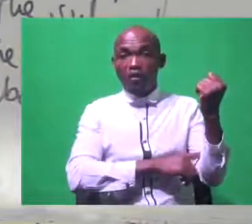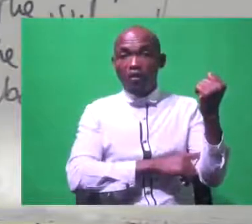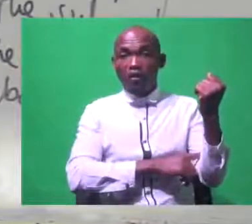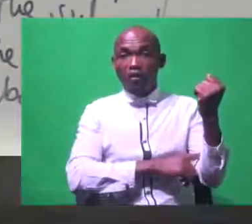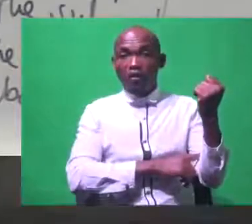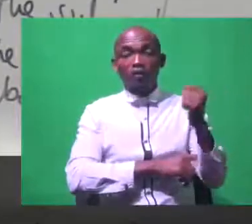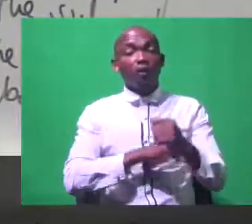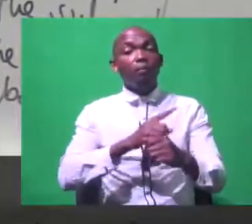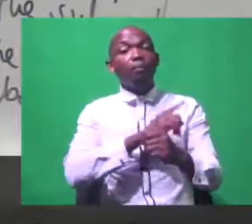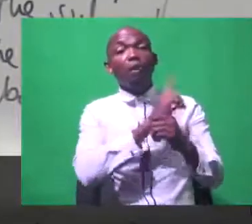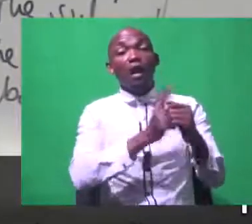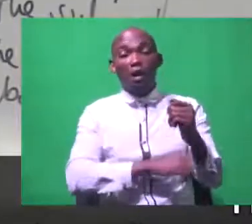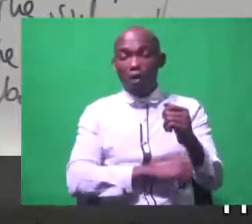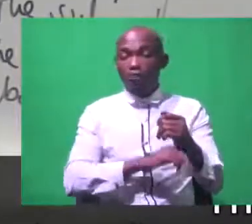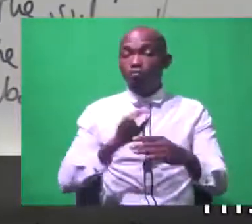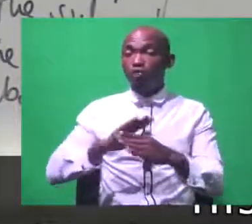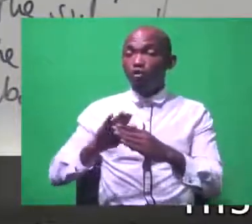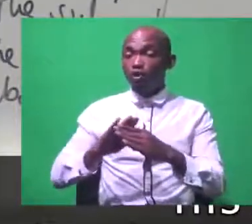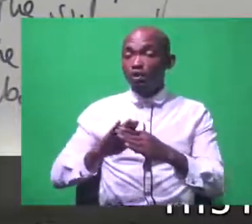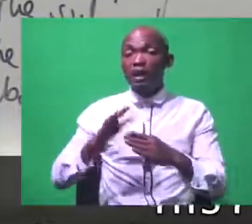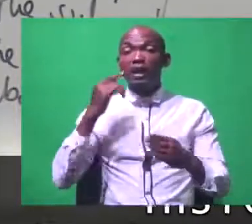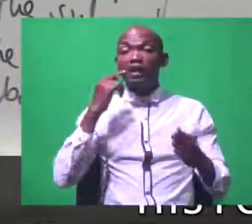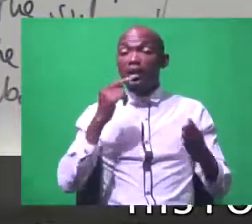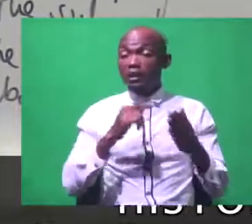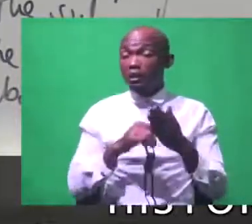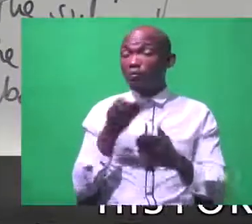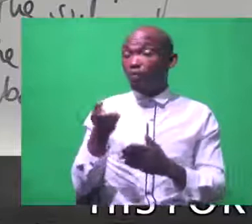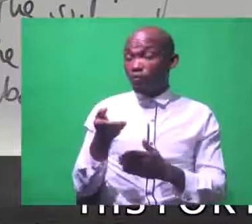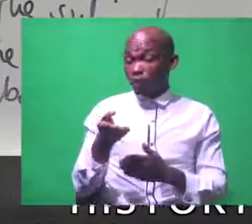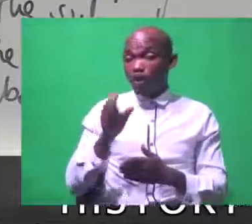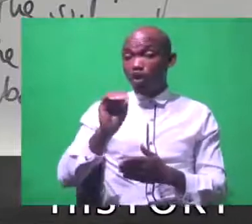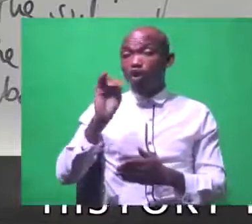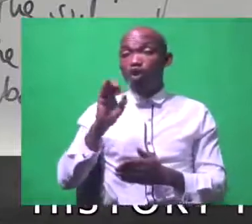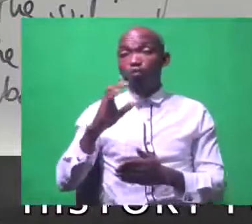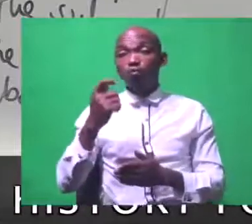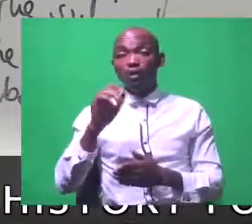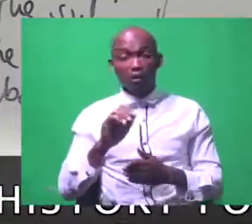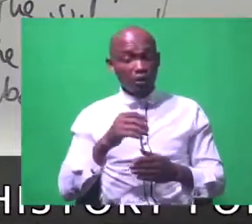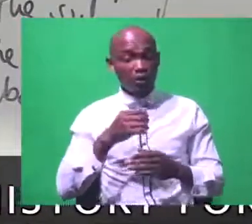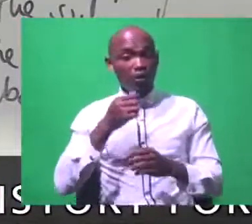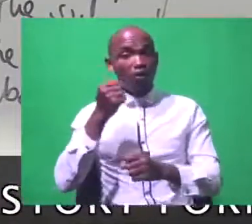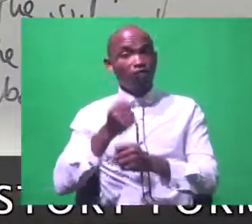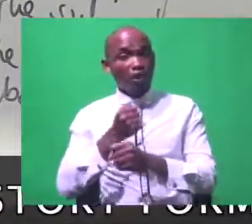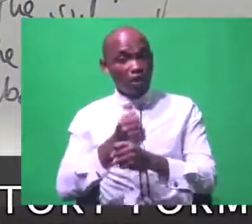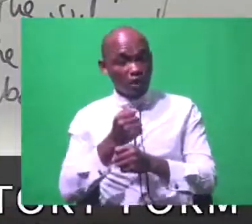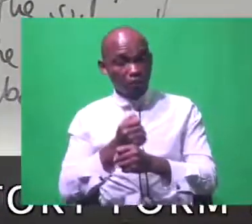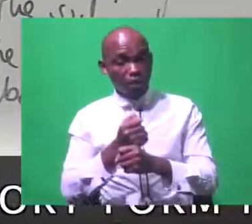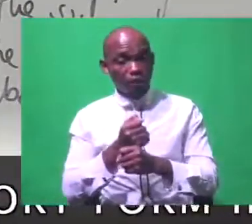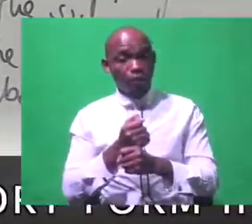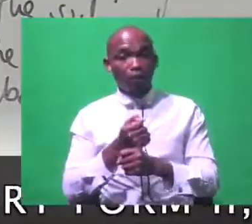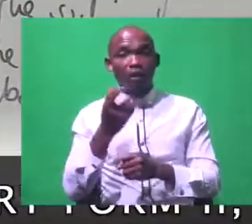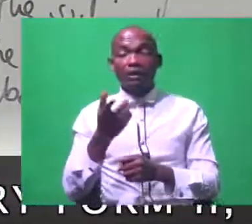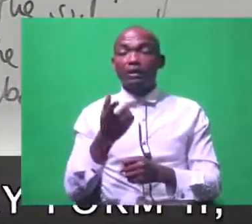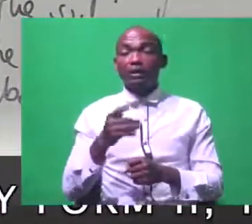powers. And the most example of the object of labor or the subject of labor